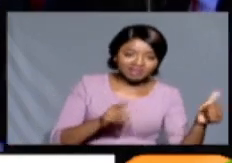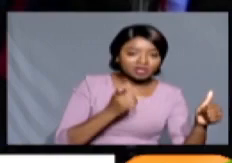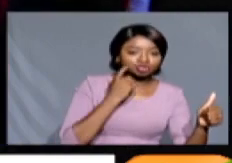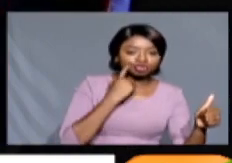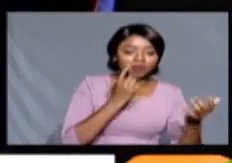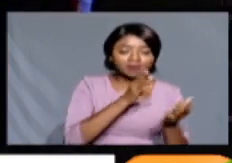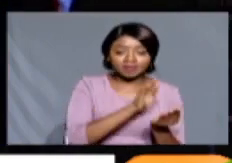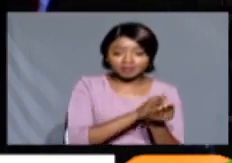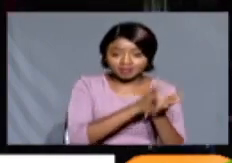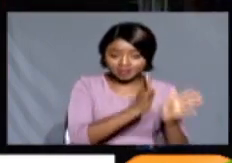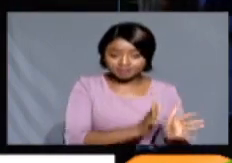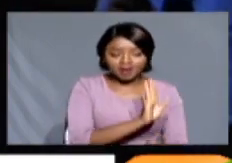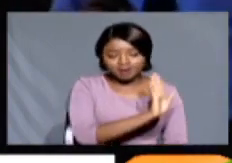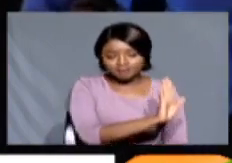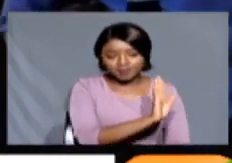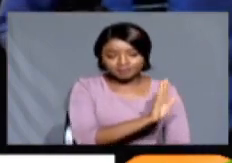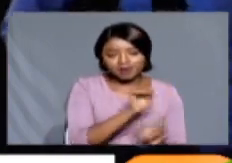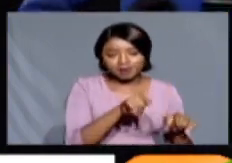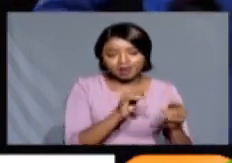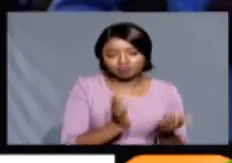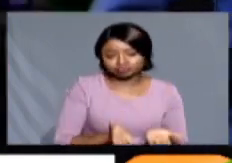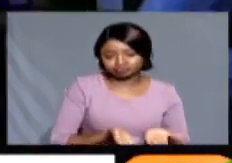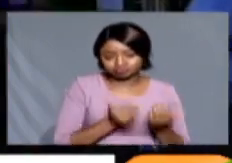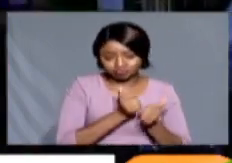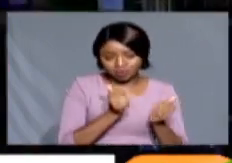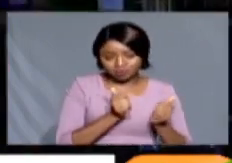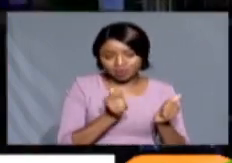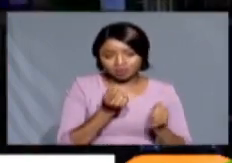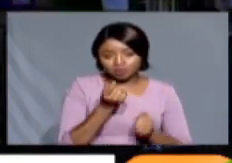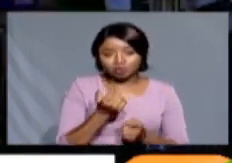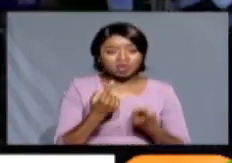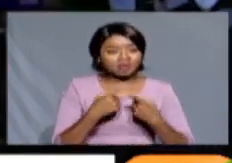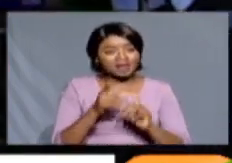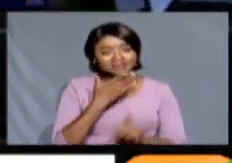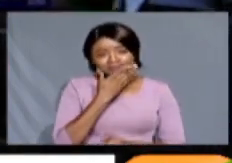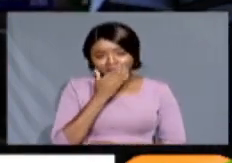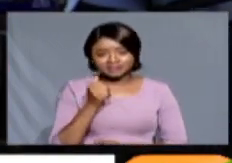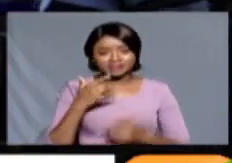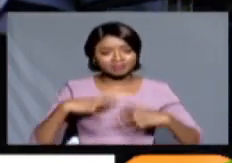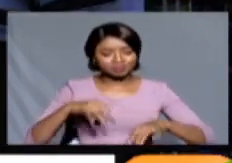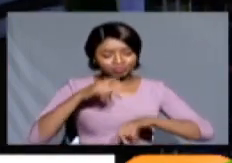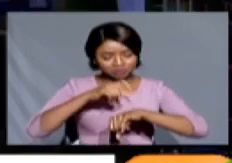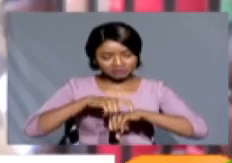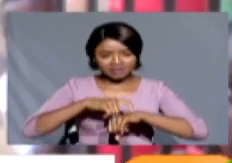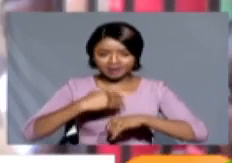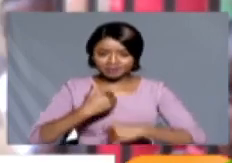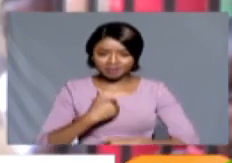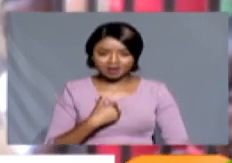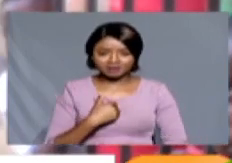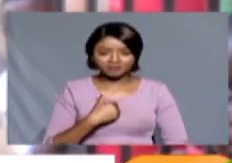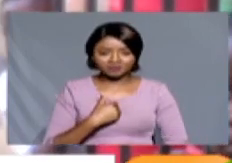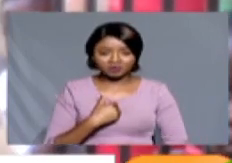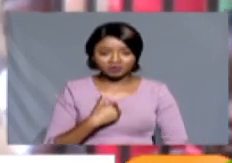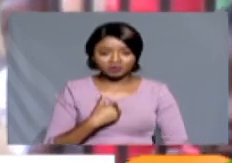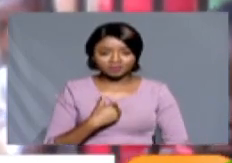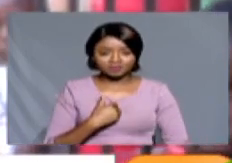condition. Residents here are now forced to impose curfews on themselves in fear of the rampant gunmen.